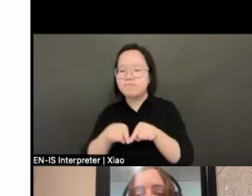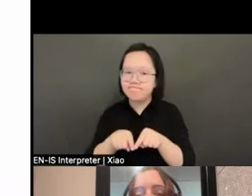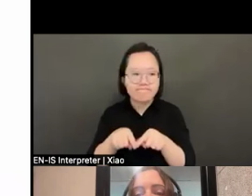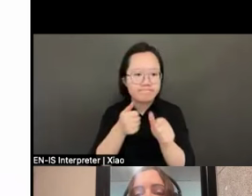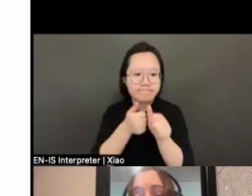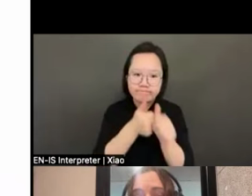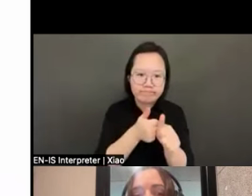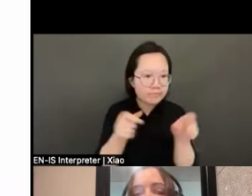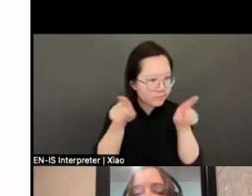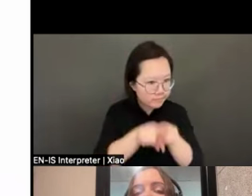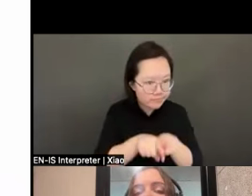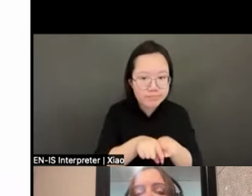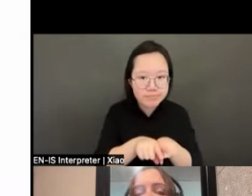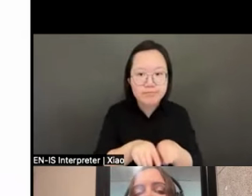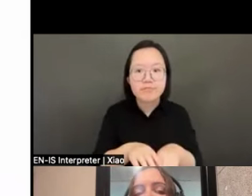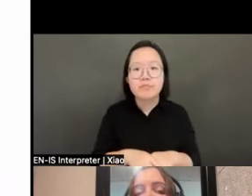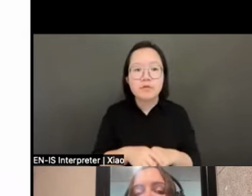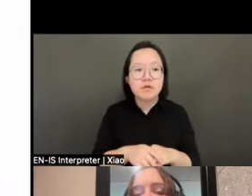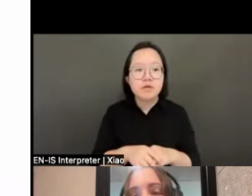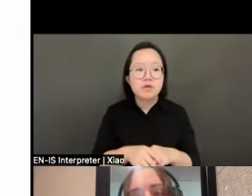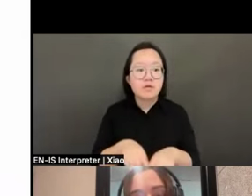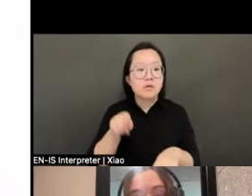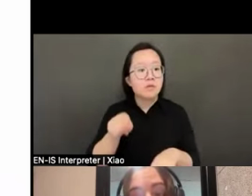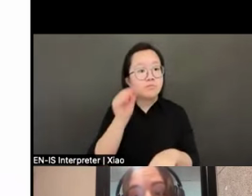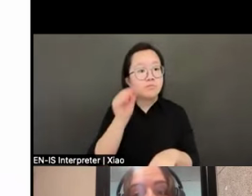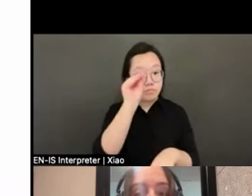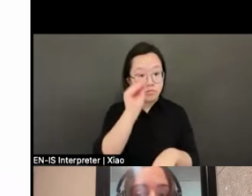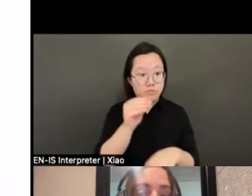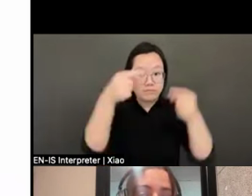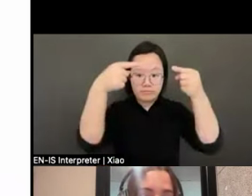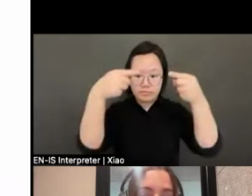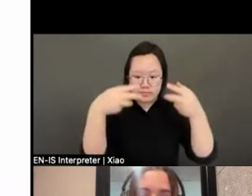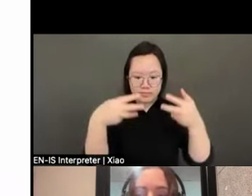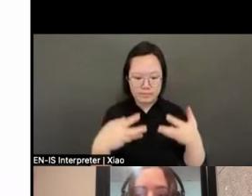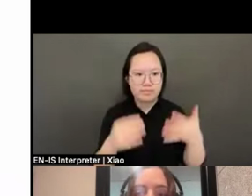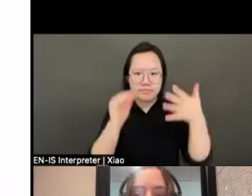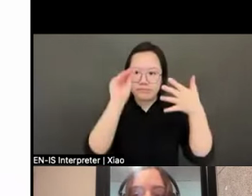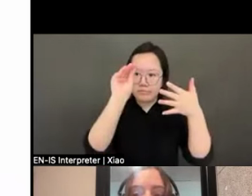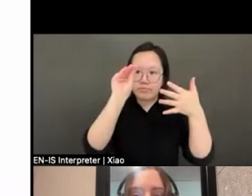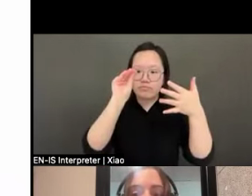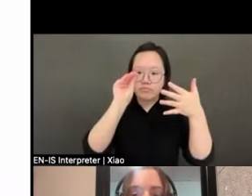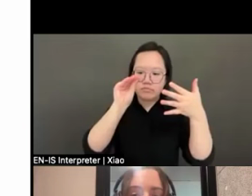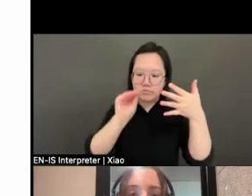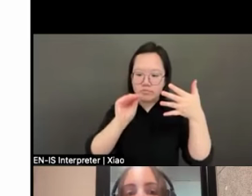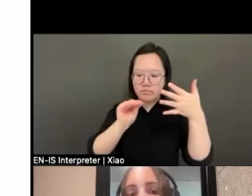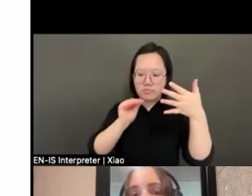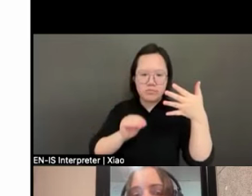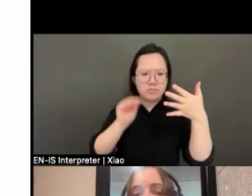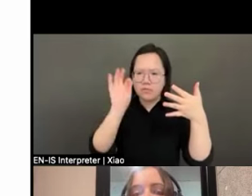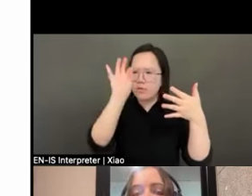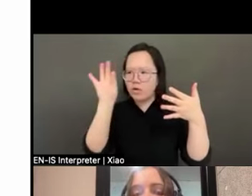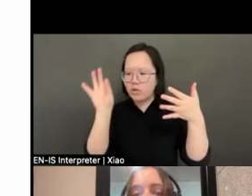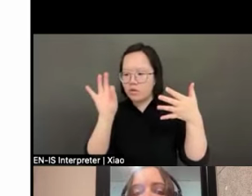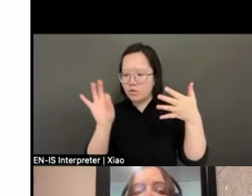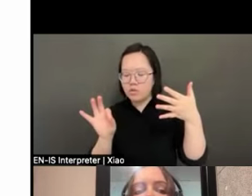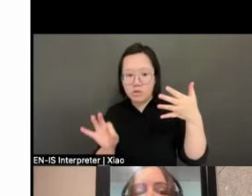are reasonable and justified, and also that all of them relate to your narrative template. So we will check that each of the costs is